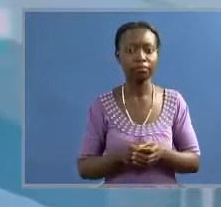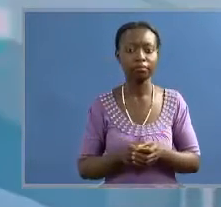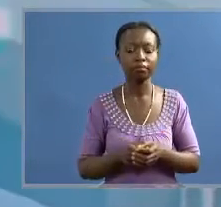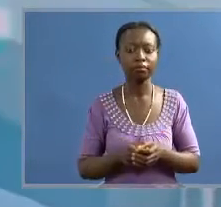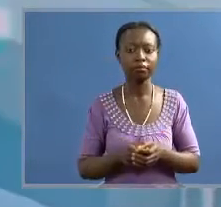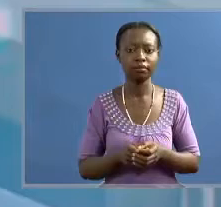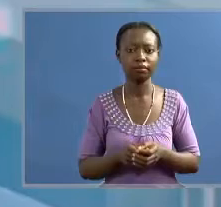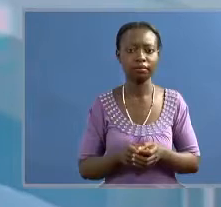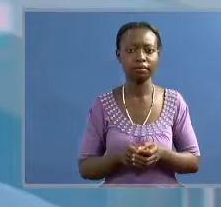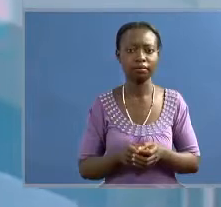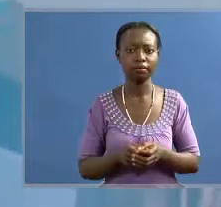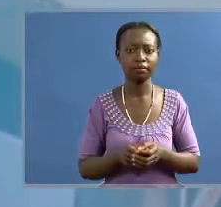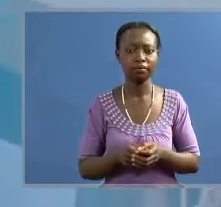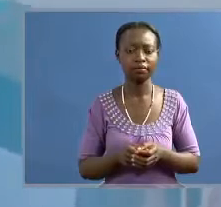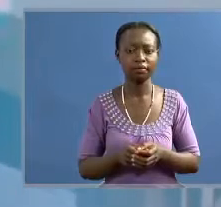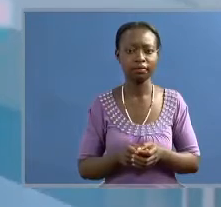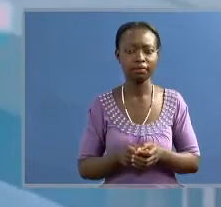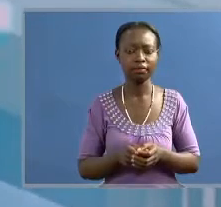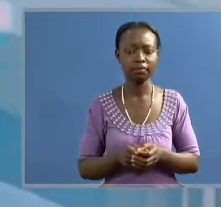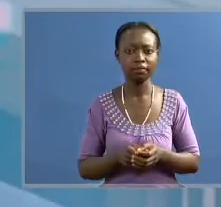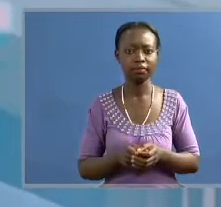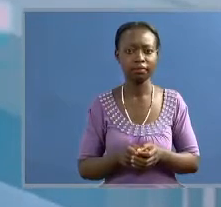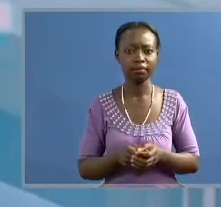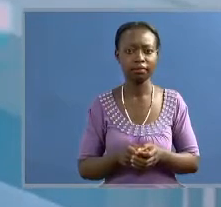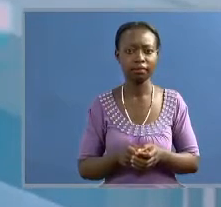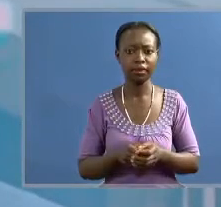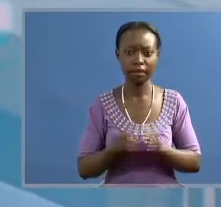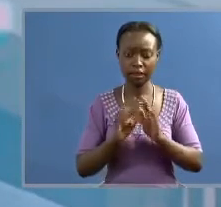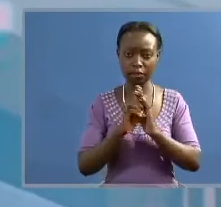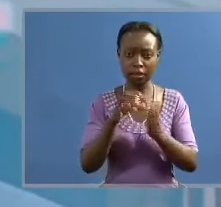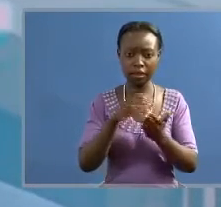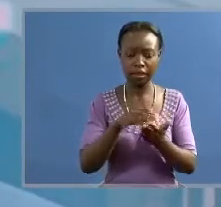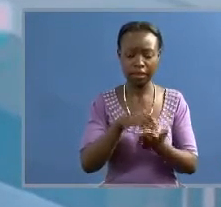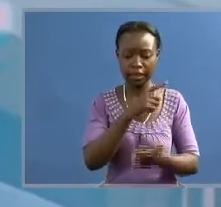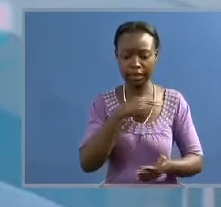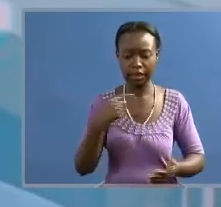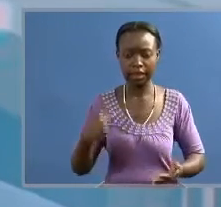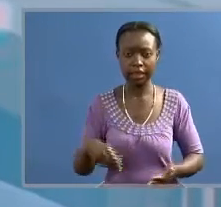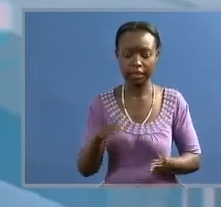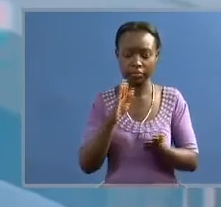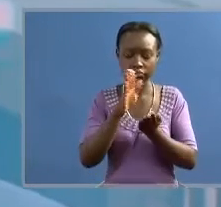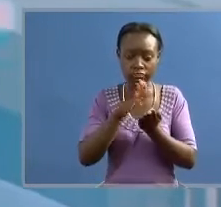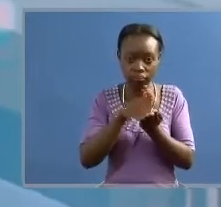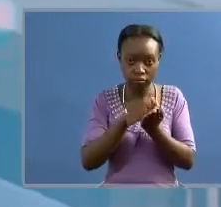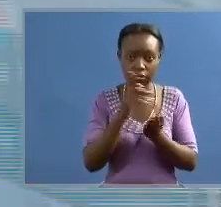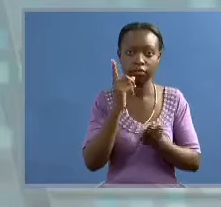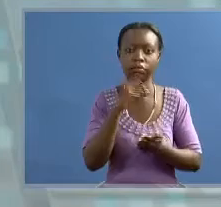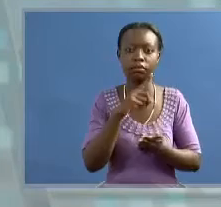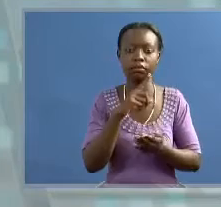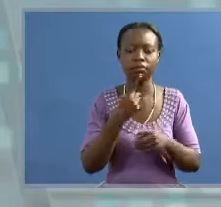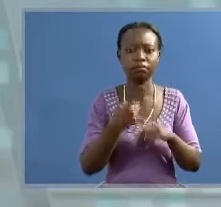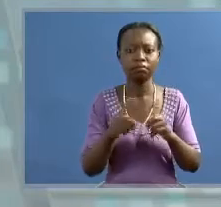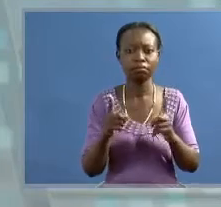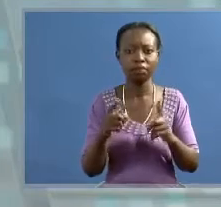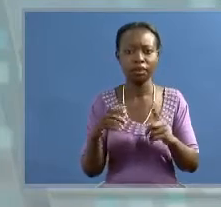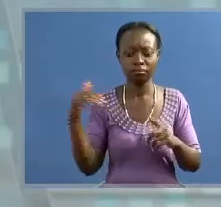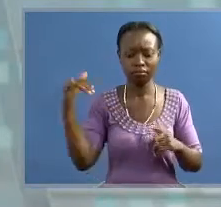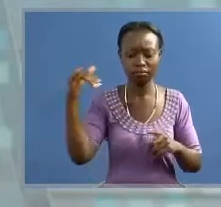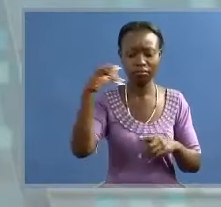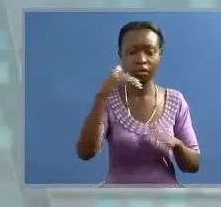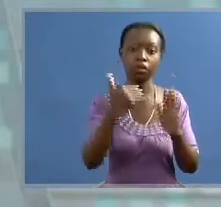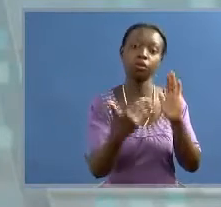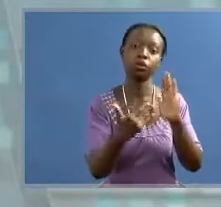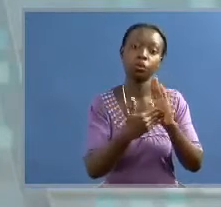Is it safe to bring the students? The cases in China have reduced. Though we have a ban on flights to and from China